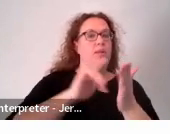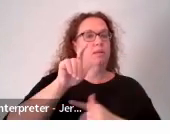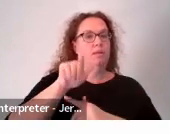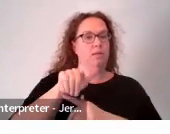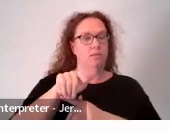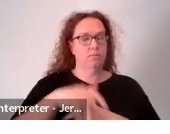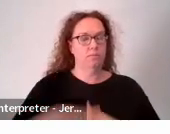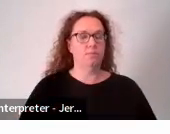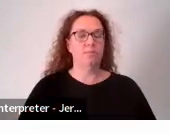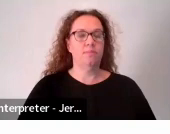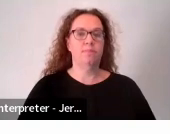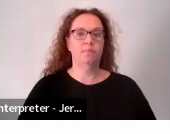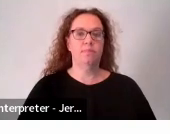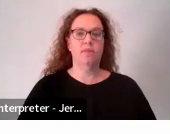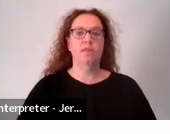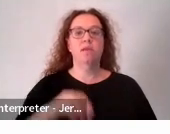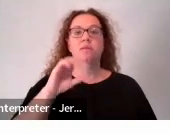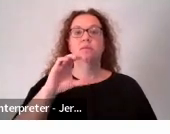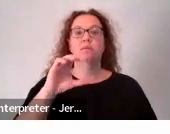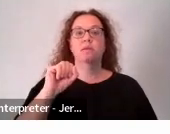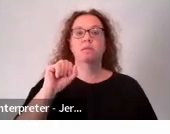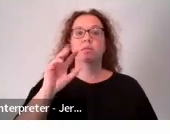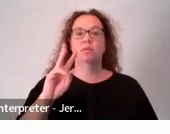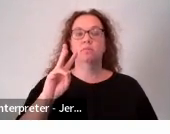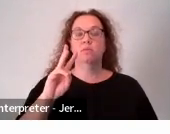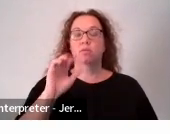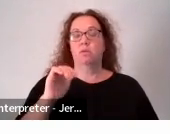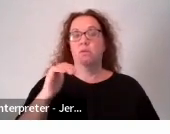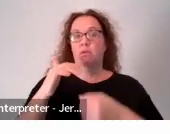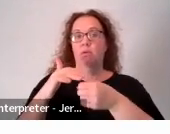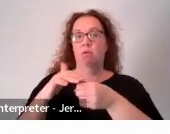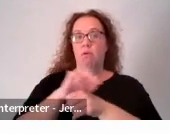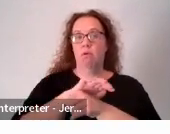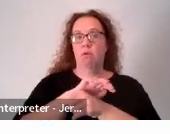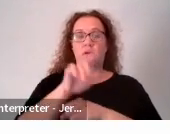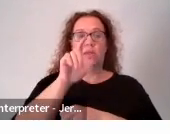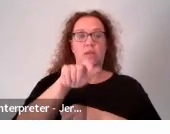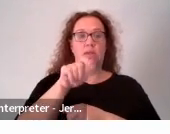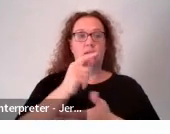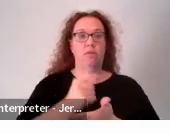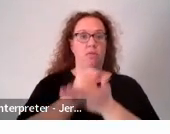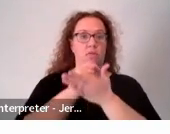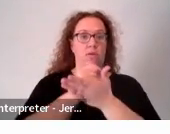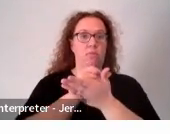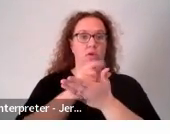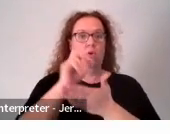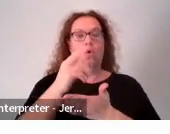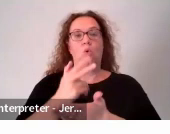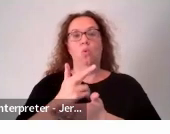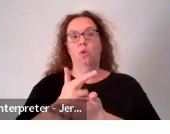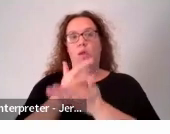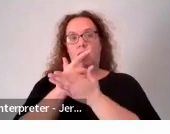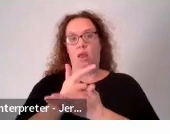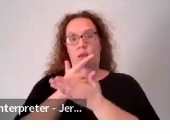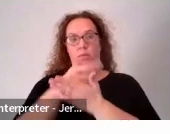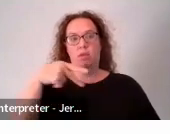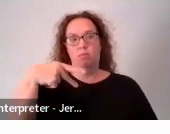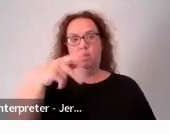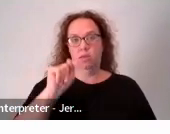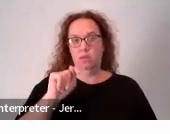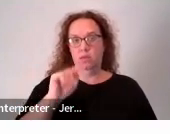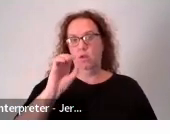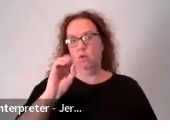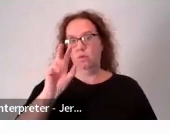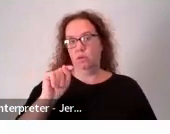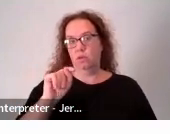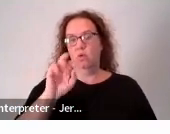necessary. The CSW can cover needed habilitative or rehabilitative PT, OT, or